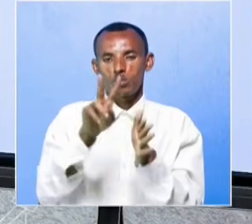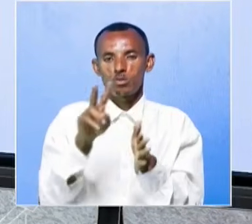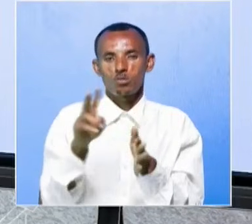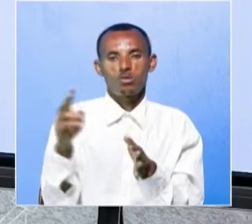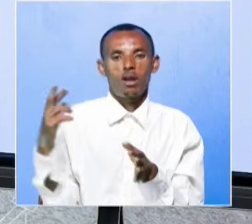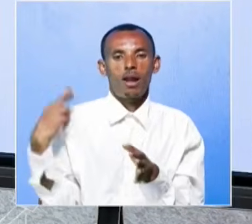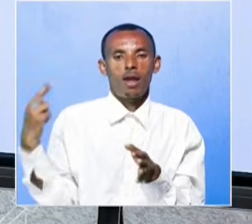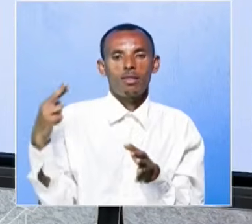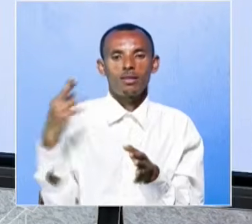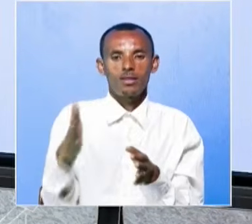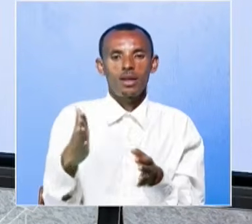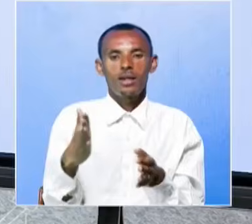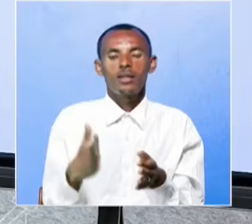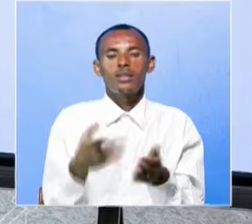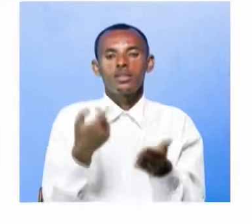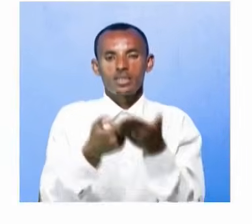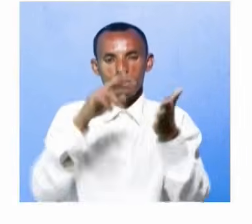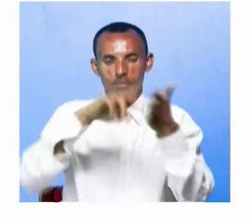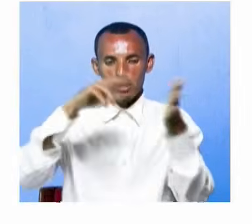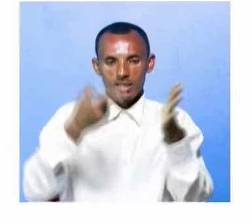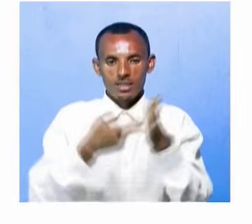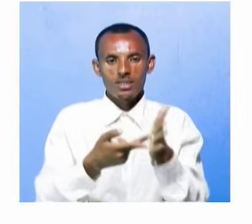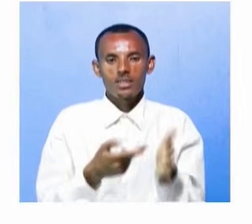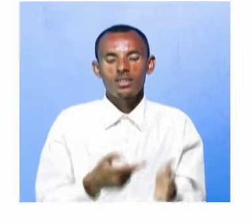side. Then this implies